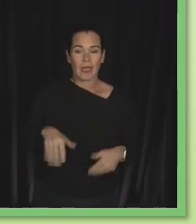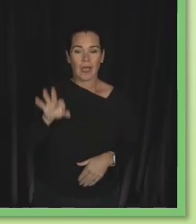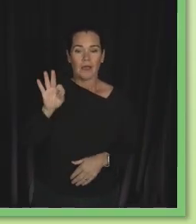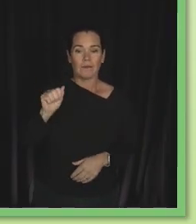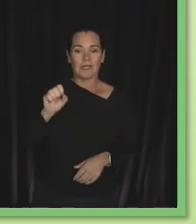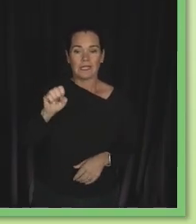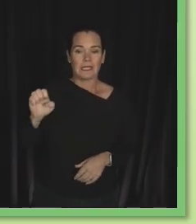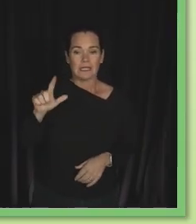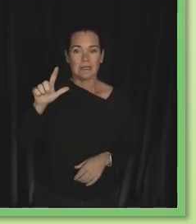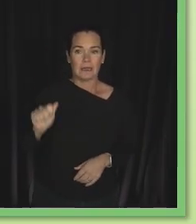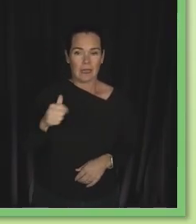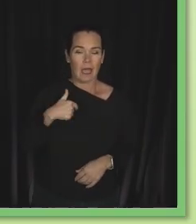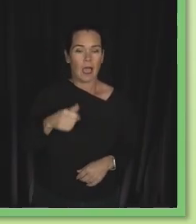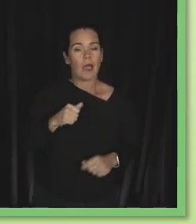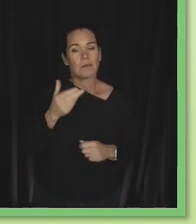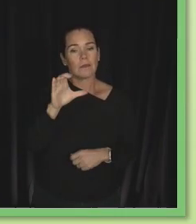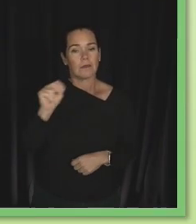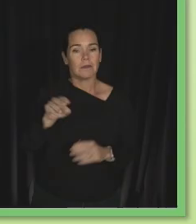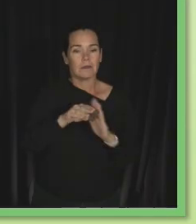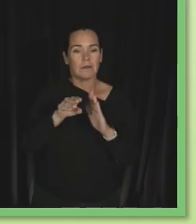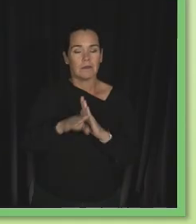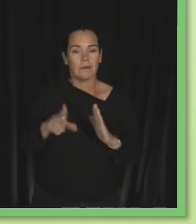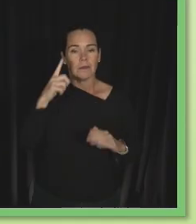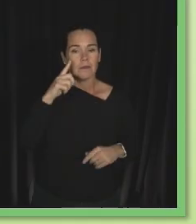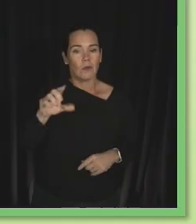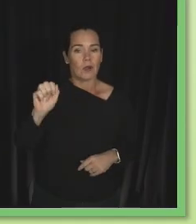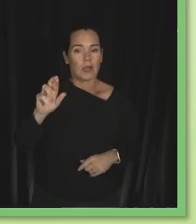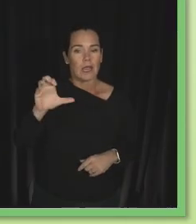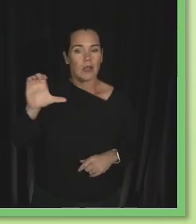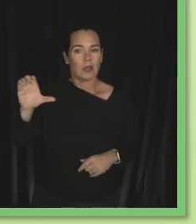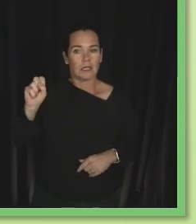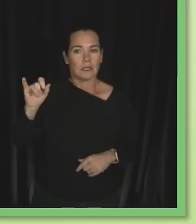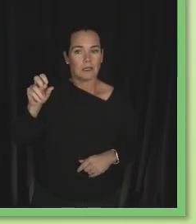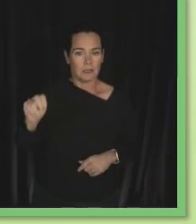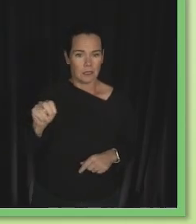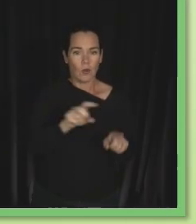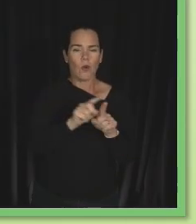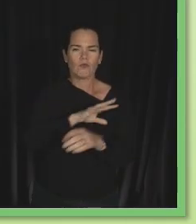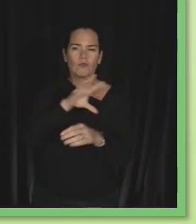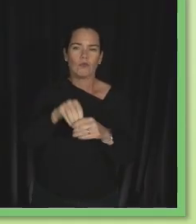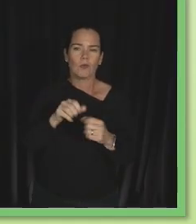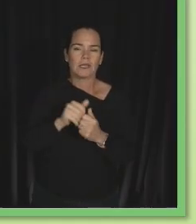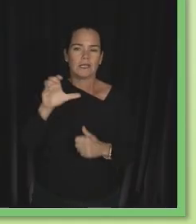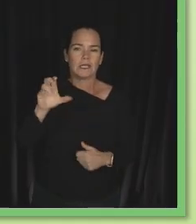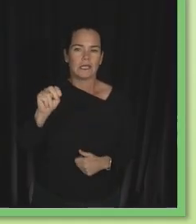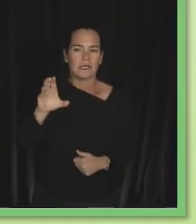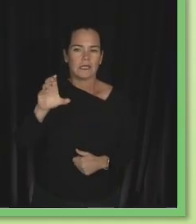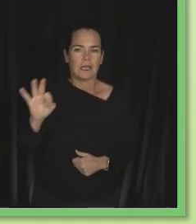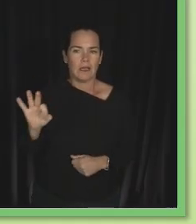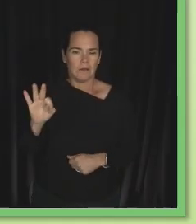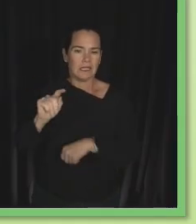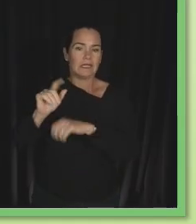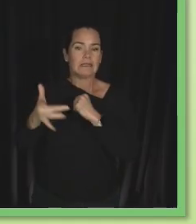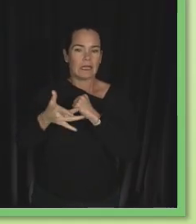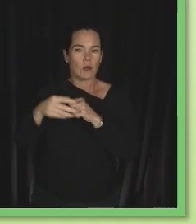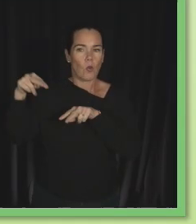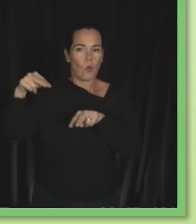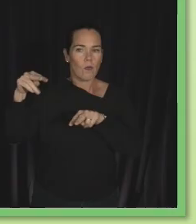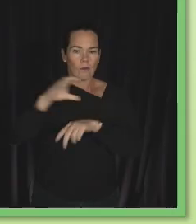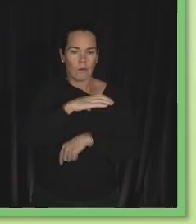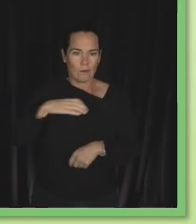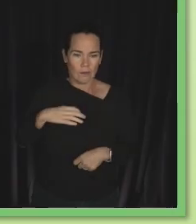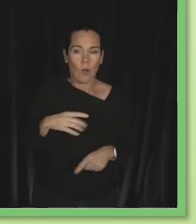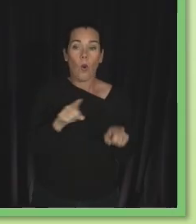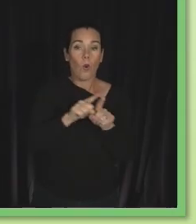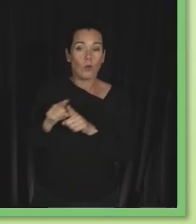developer at Ericsson, a member of the CNCF Technical Oversight Committee, a CNCF ambassador, and one of your